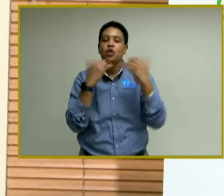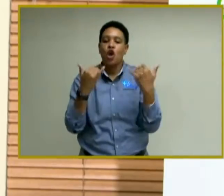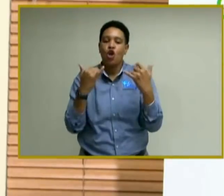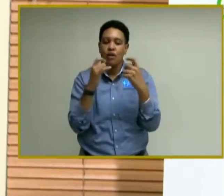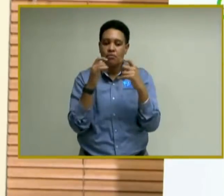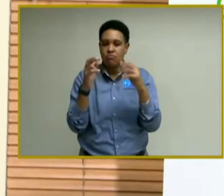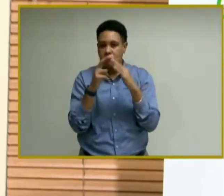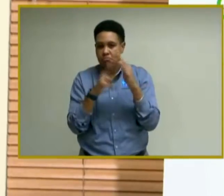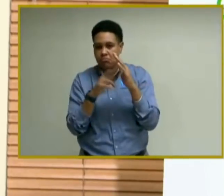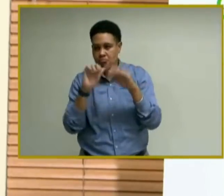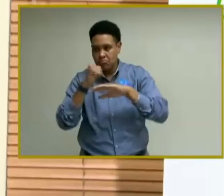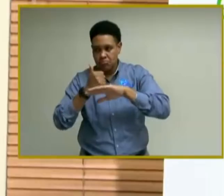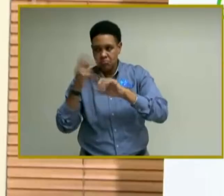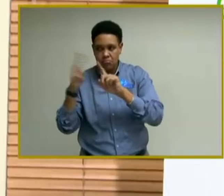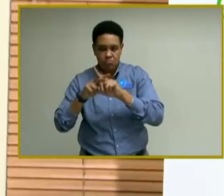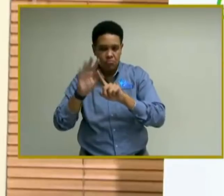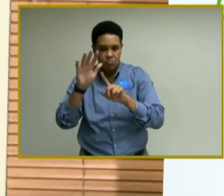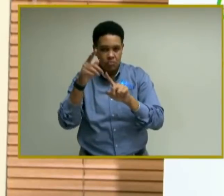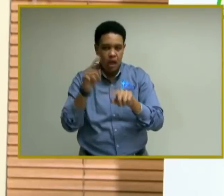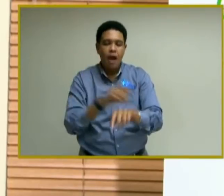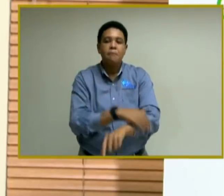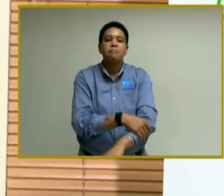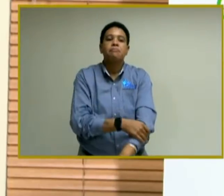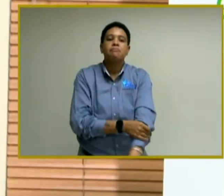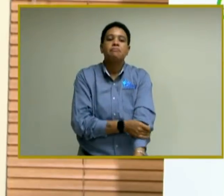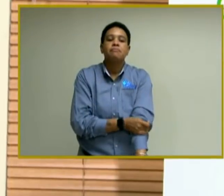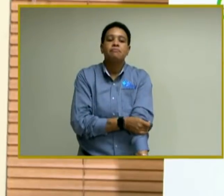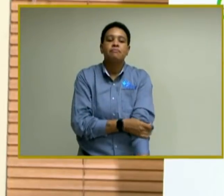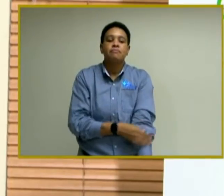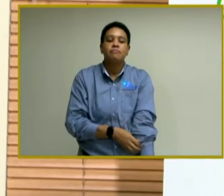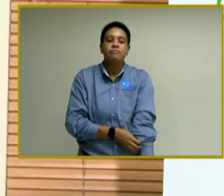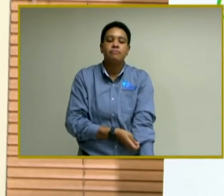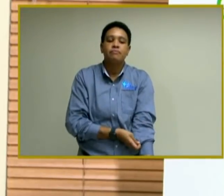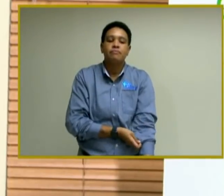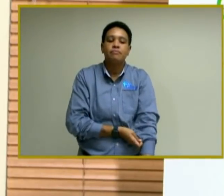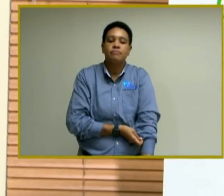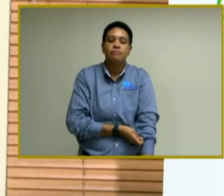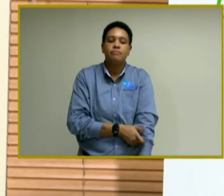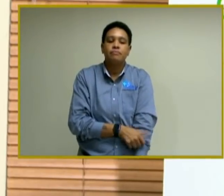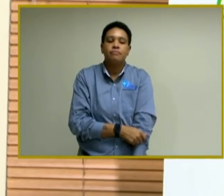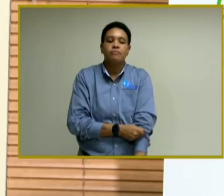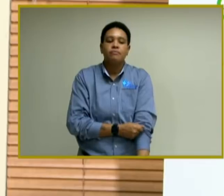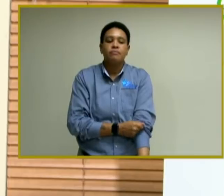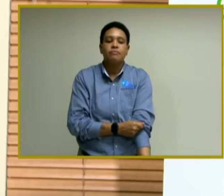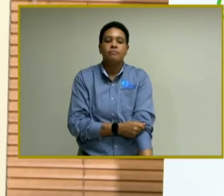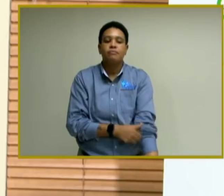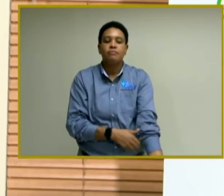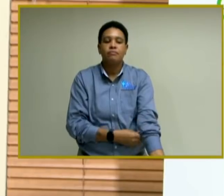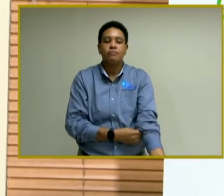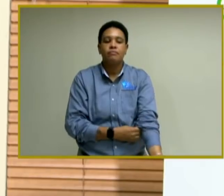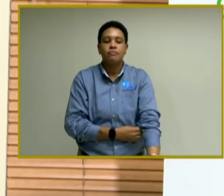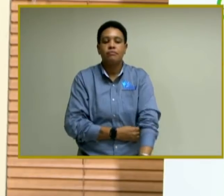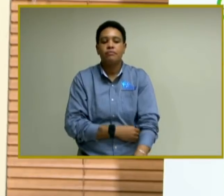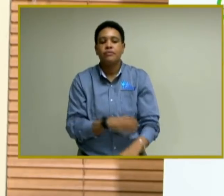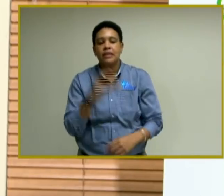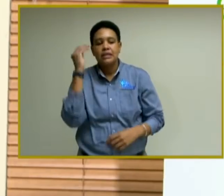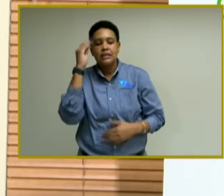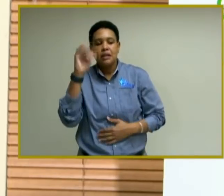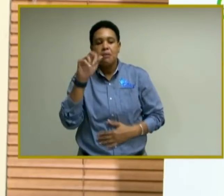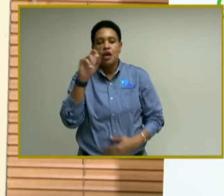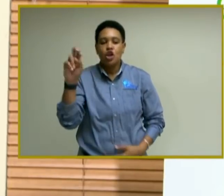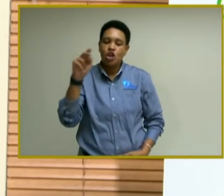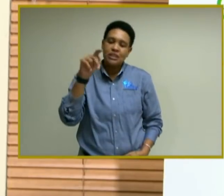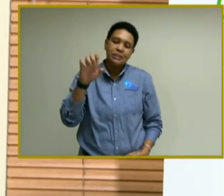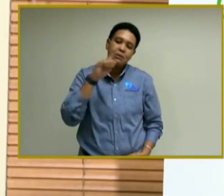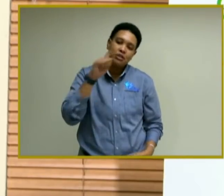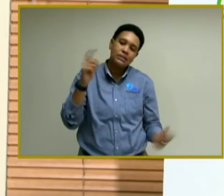measures. However, in the meantime, as said by Dr. Spence, let's begin to celebrate or recognize